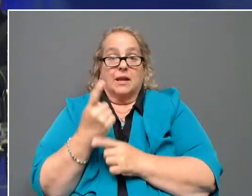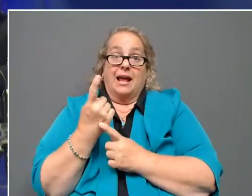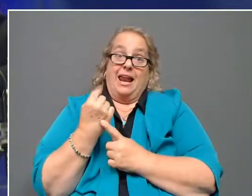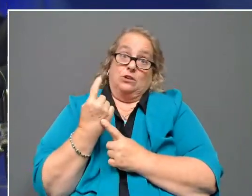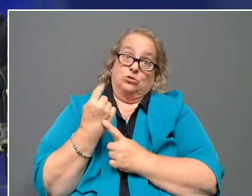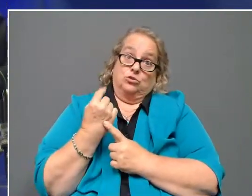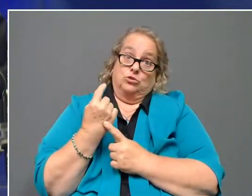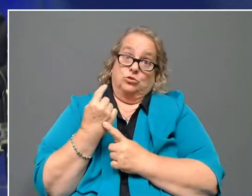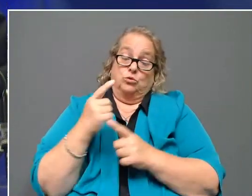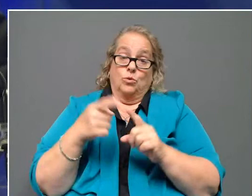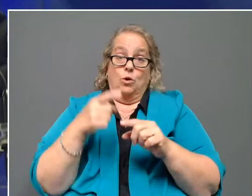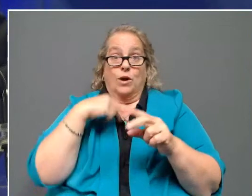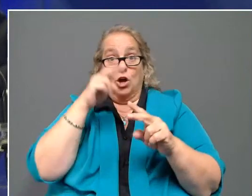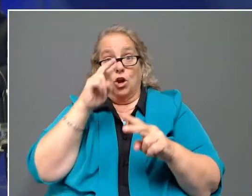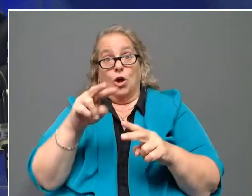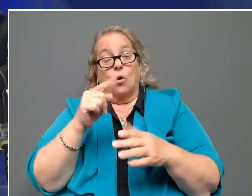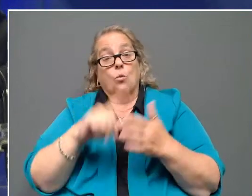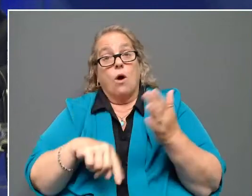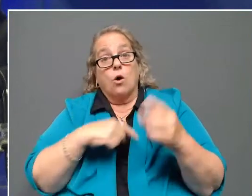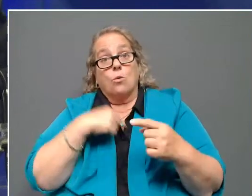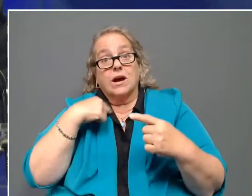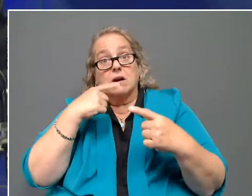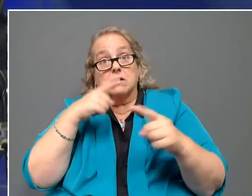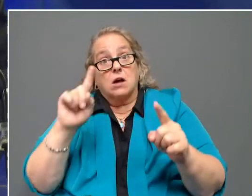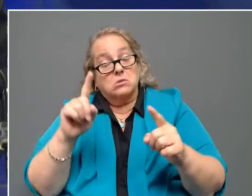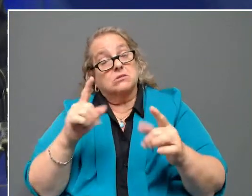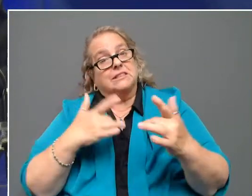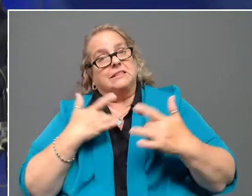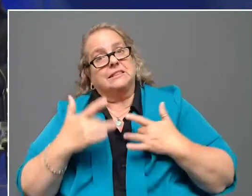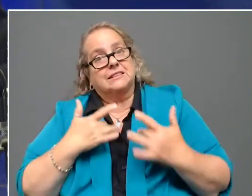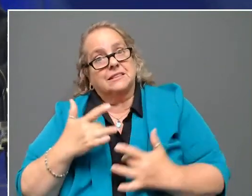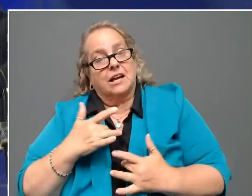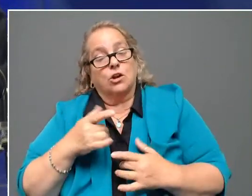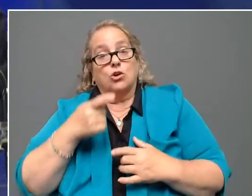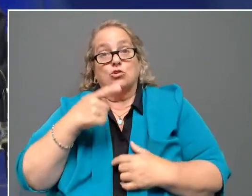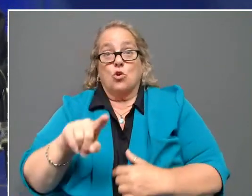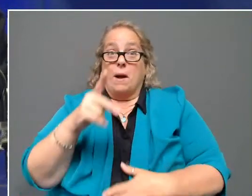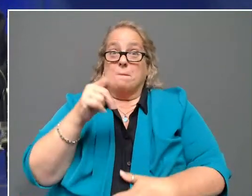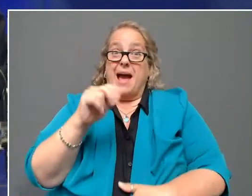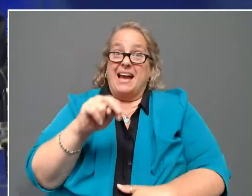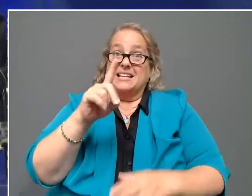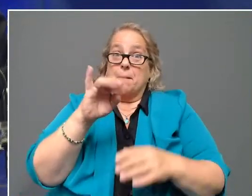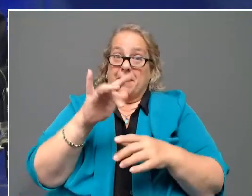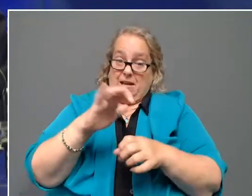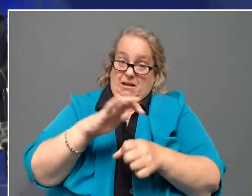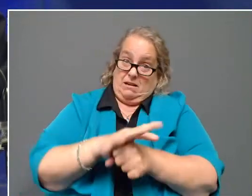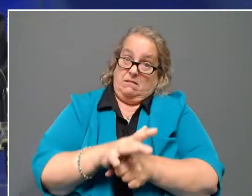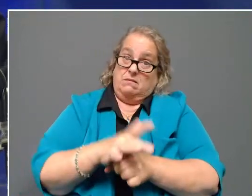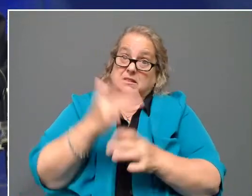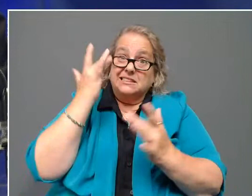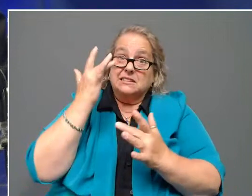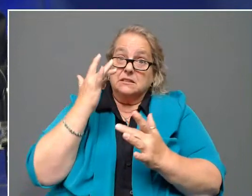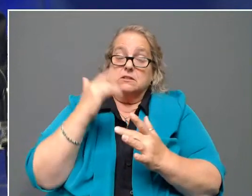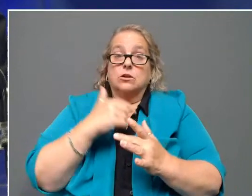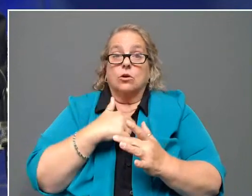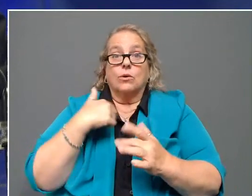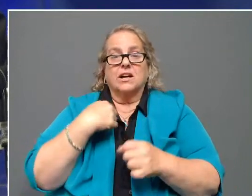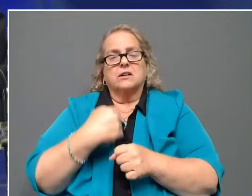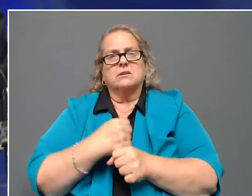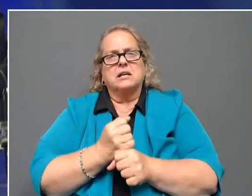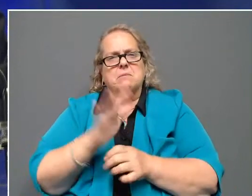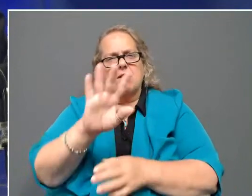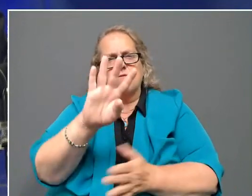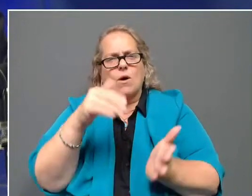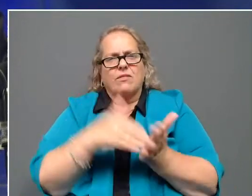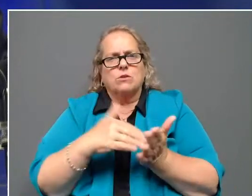look at what we accomplished, it was pretty exciting. In the midst of a pandemic, we created about 4,000 new jobs